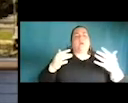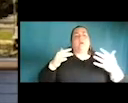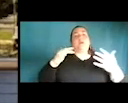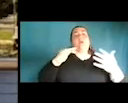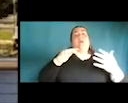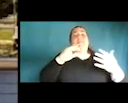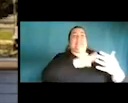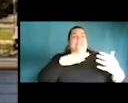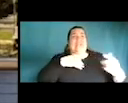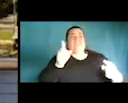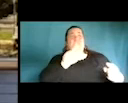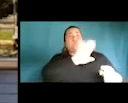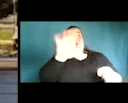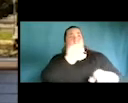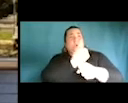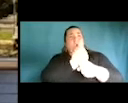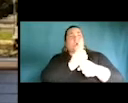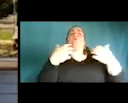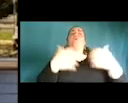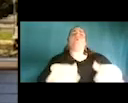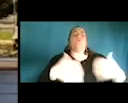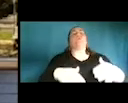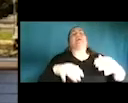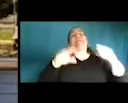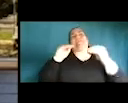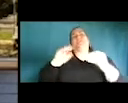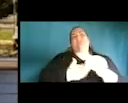of the world in ways that will help transform our shared future.